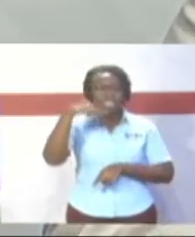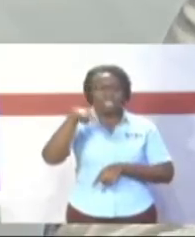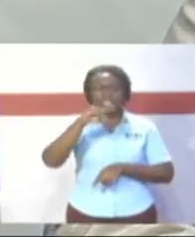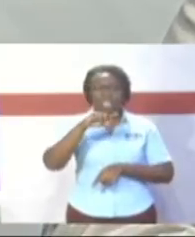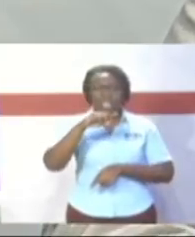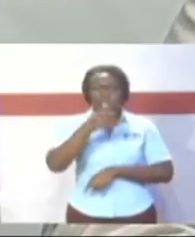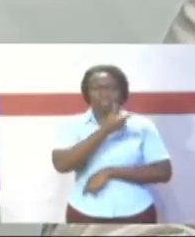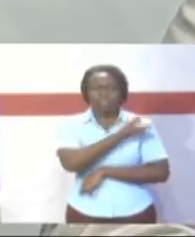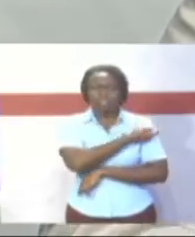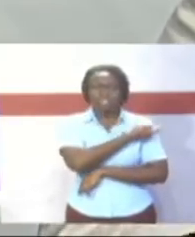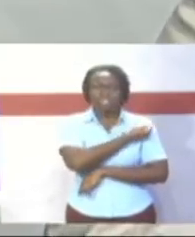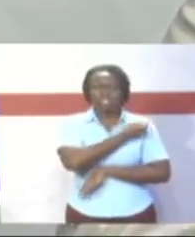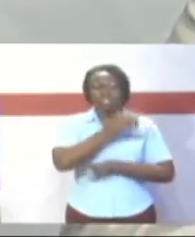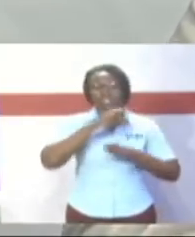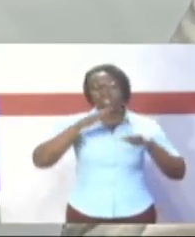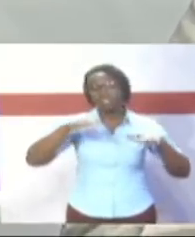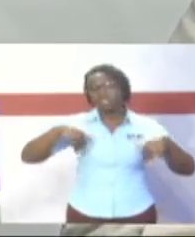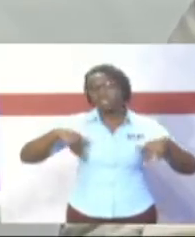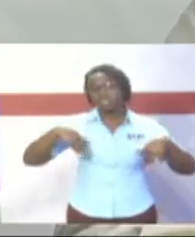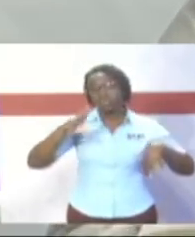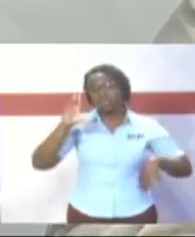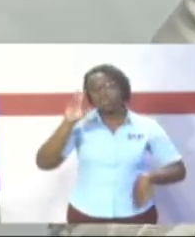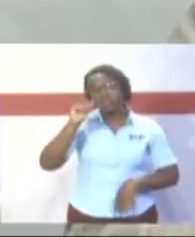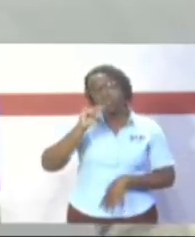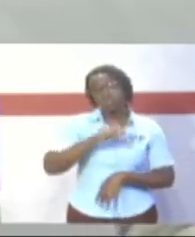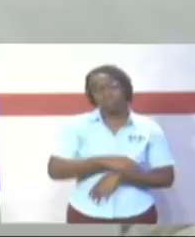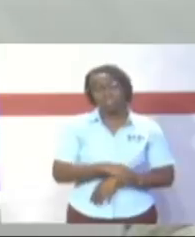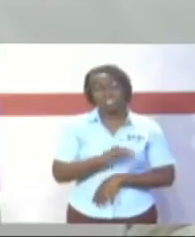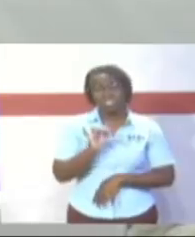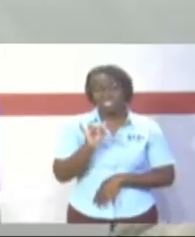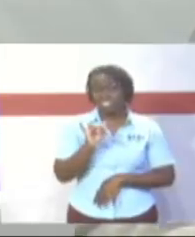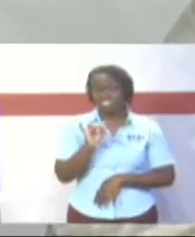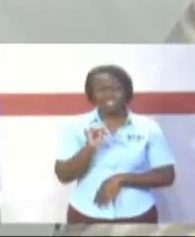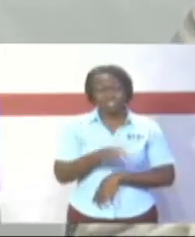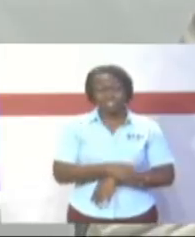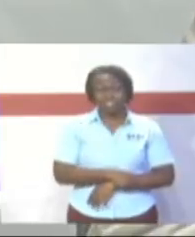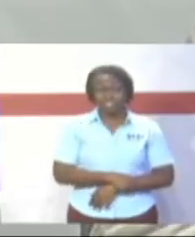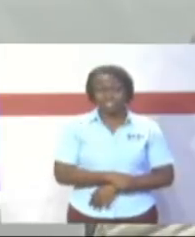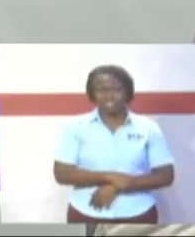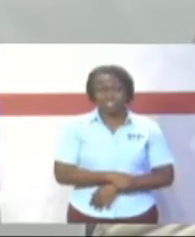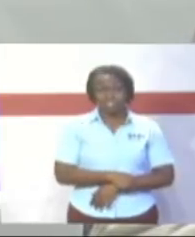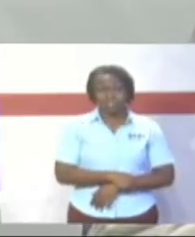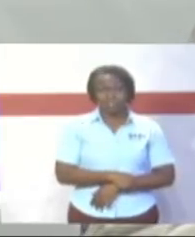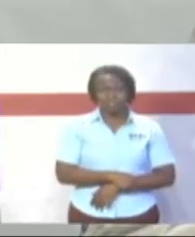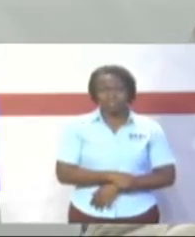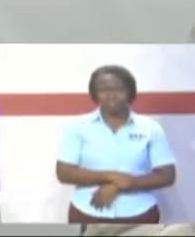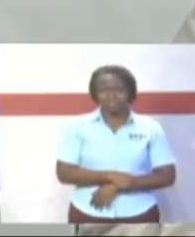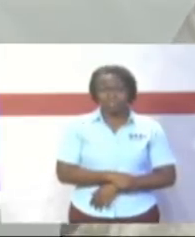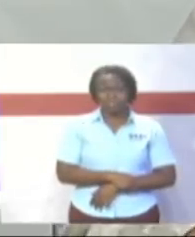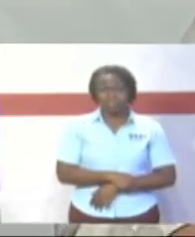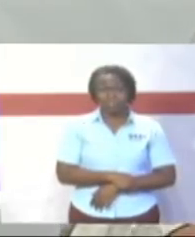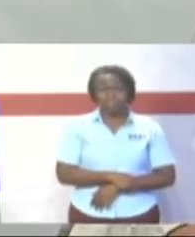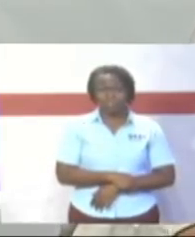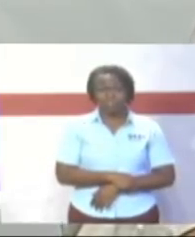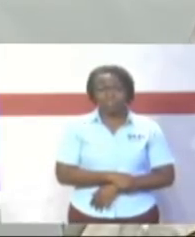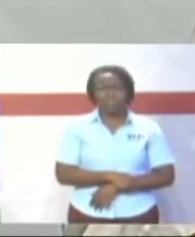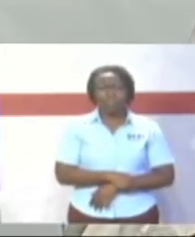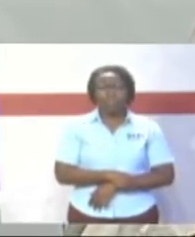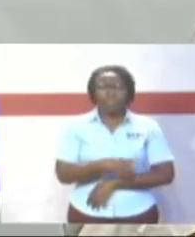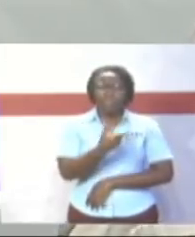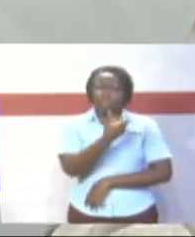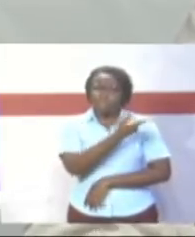people. So that is a very important statistic that we need to take note of. In terms of vaccination